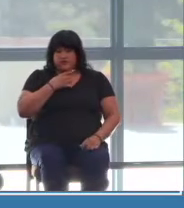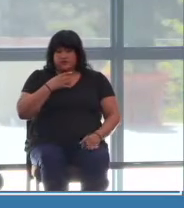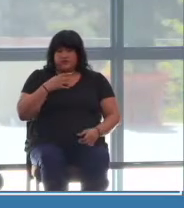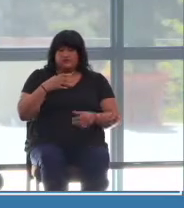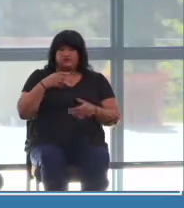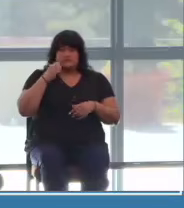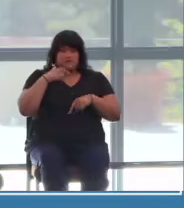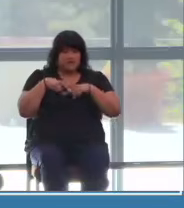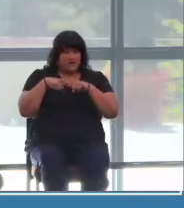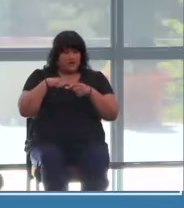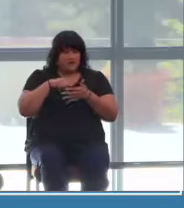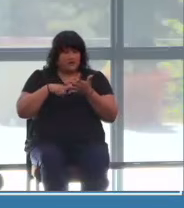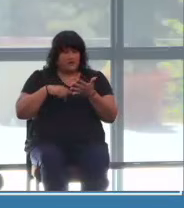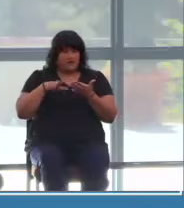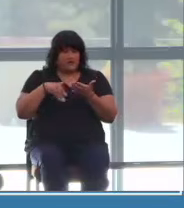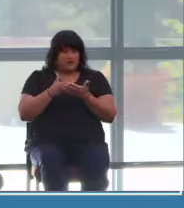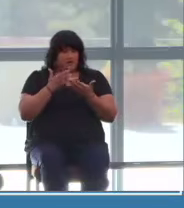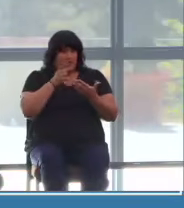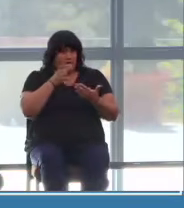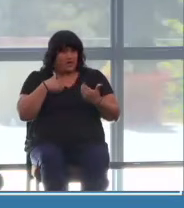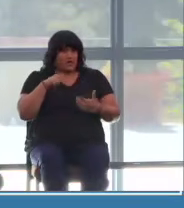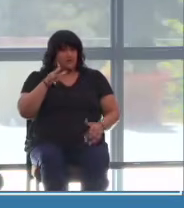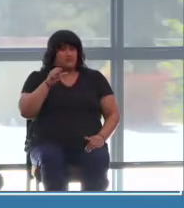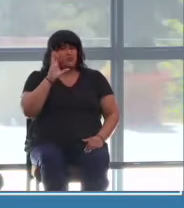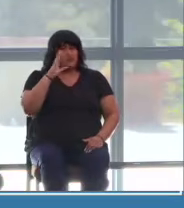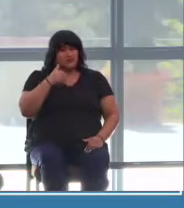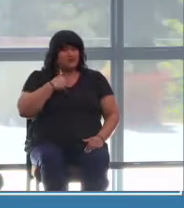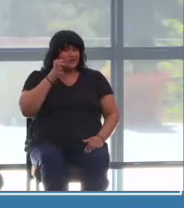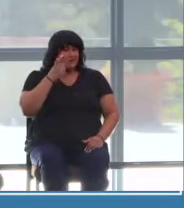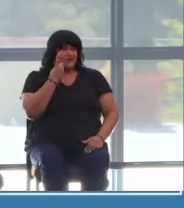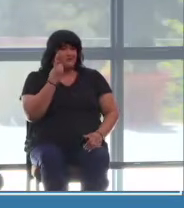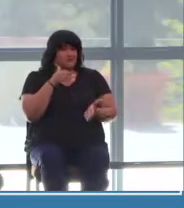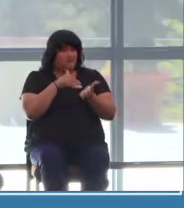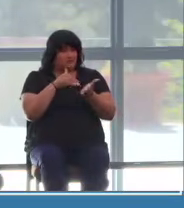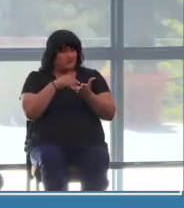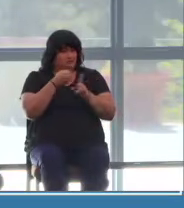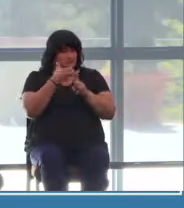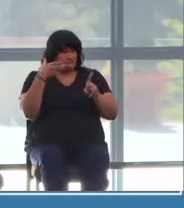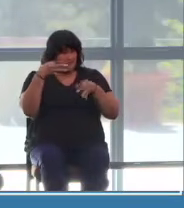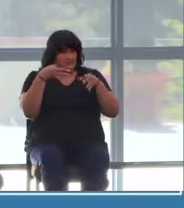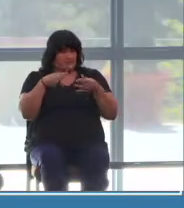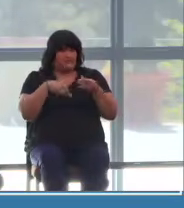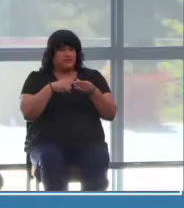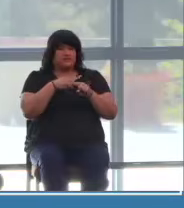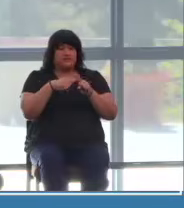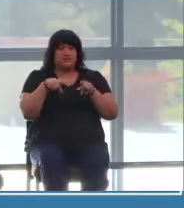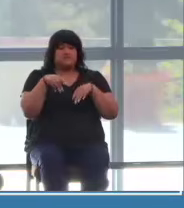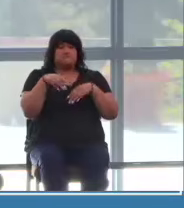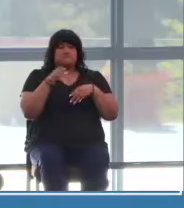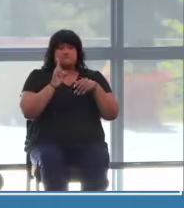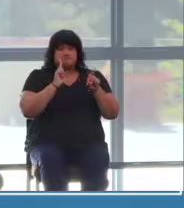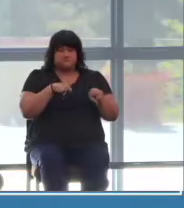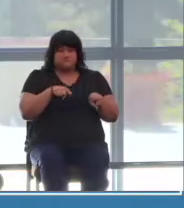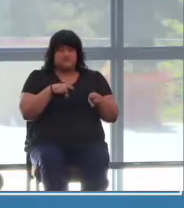Well, you're going to be hearing from Dr. McMahon about women's health in a few minutes, but let me suffice it to say that the amount